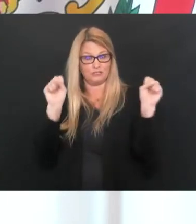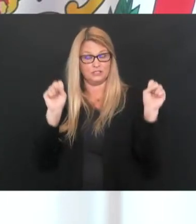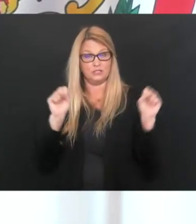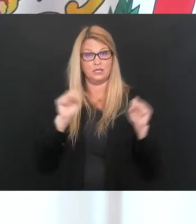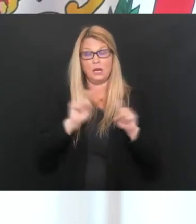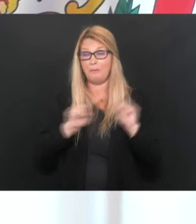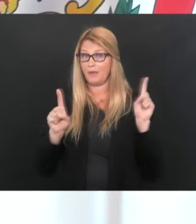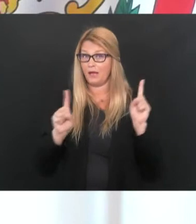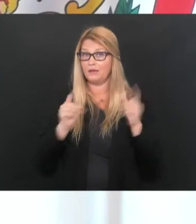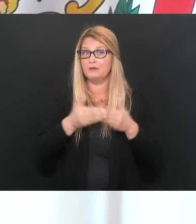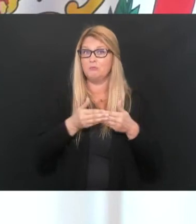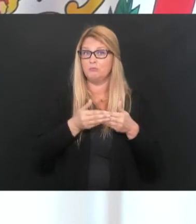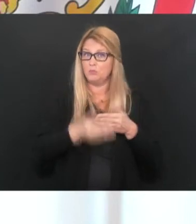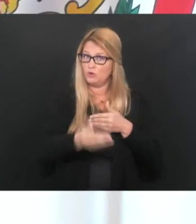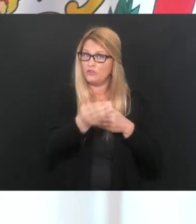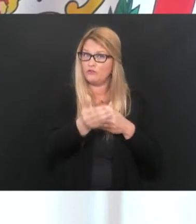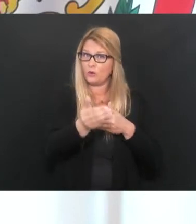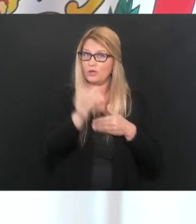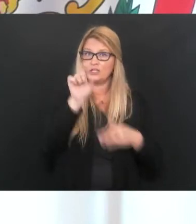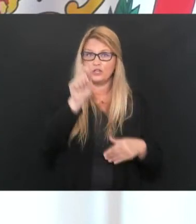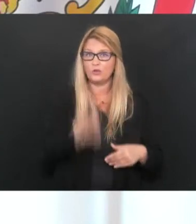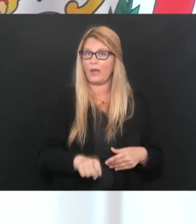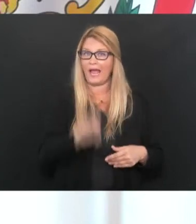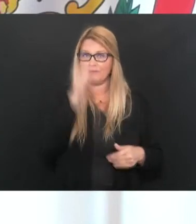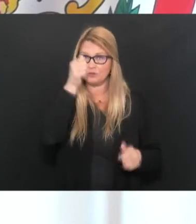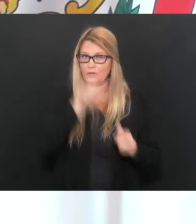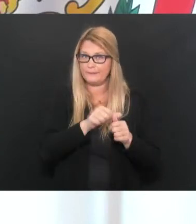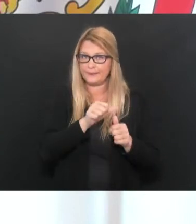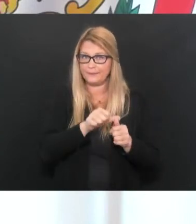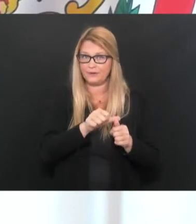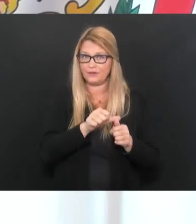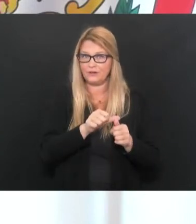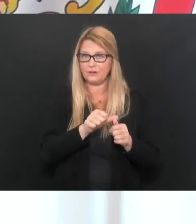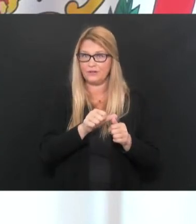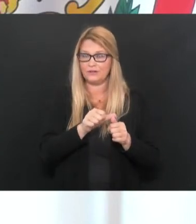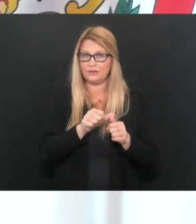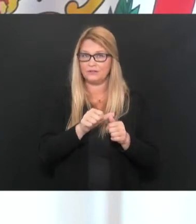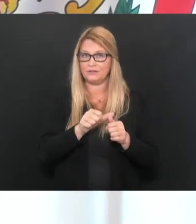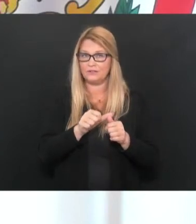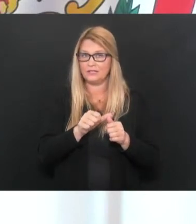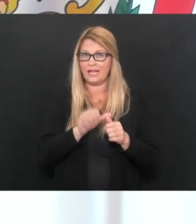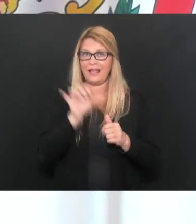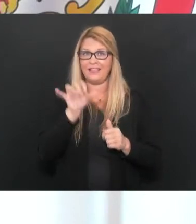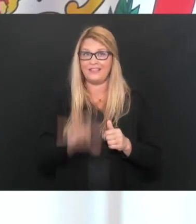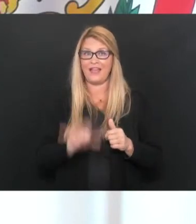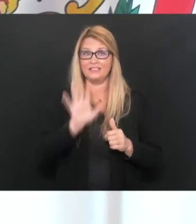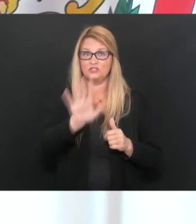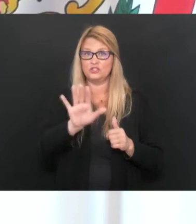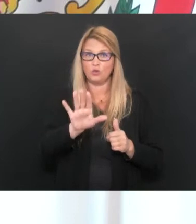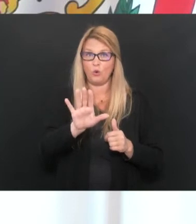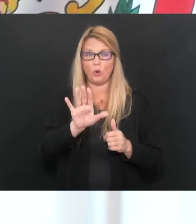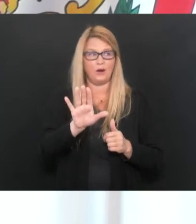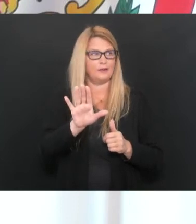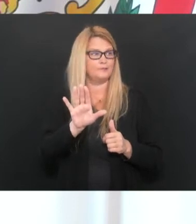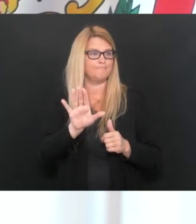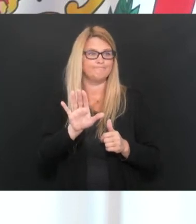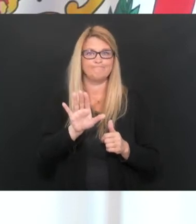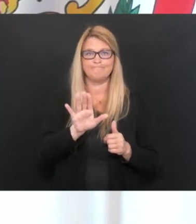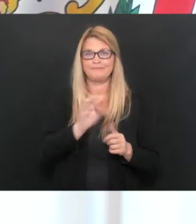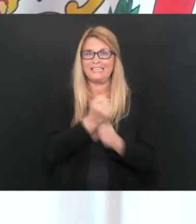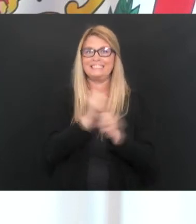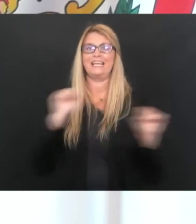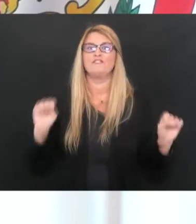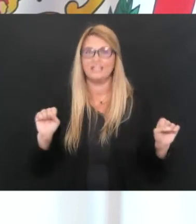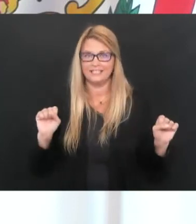forward, absolutely, you've got to remember just this, and let this be your security blanket to some degree. We